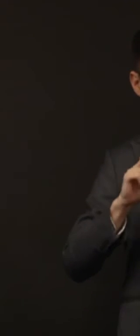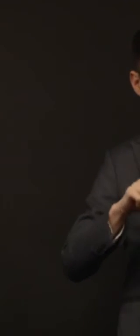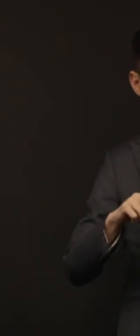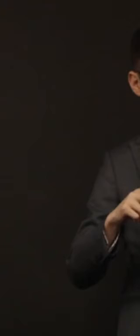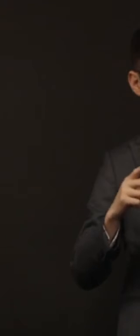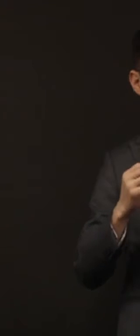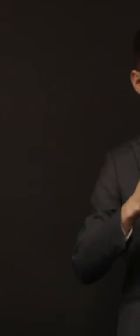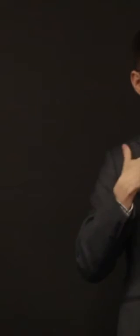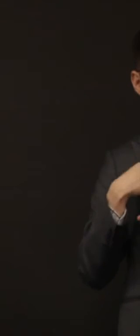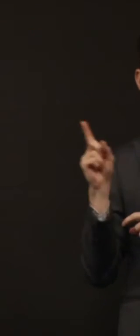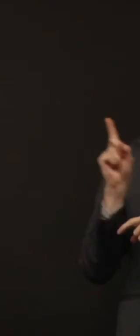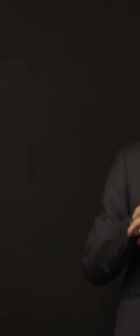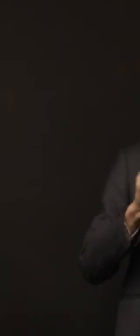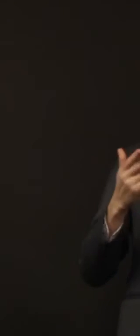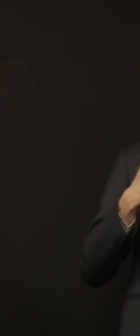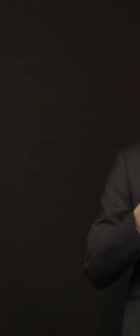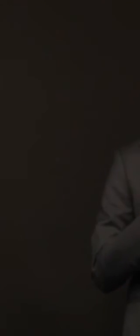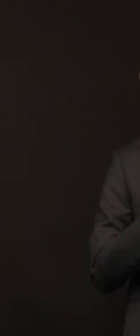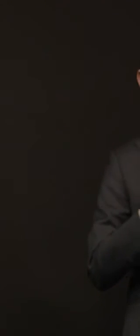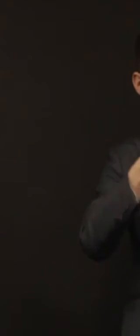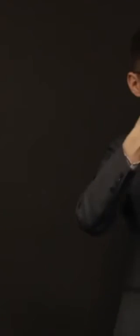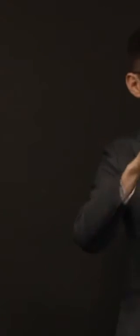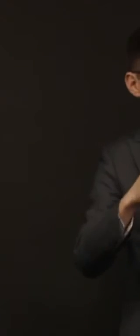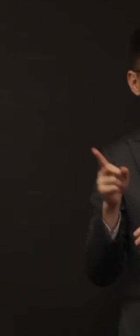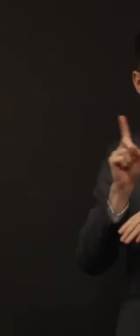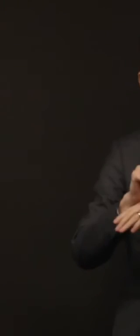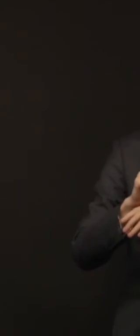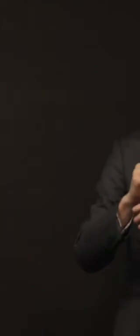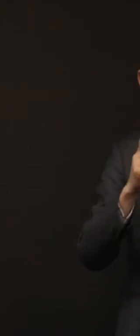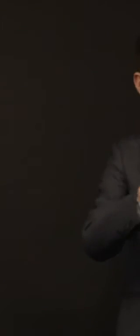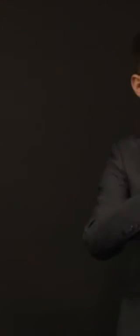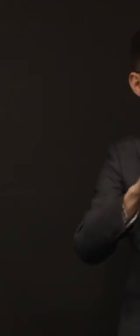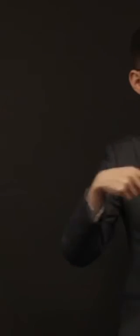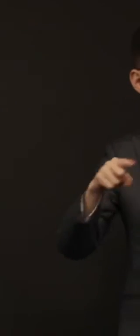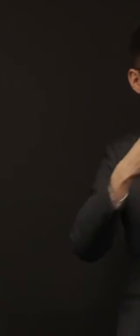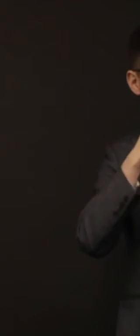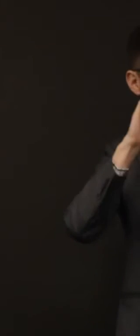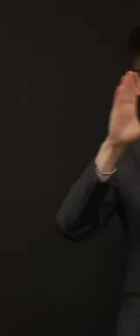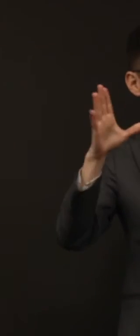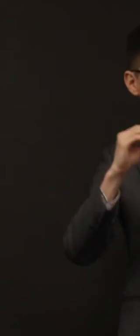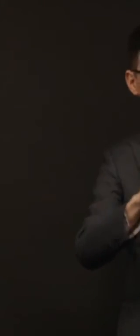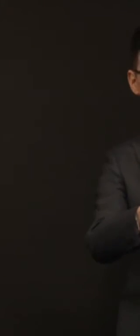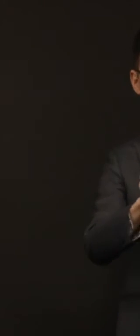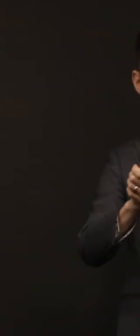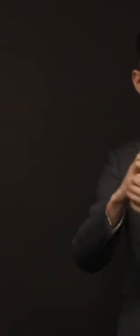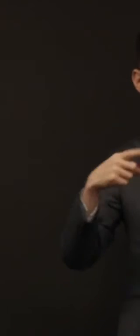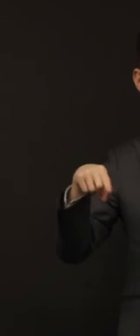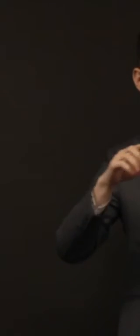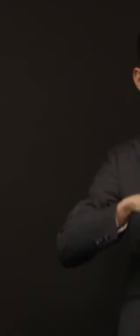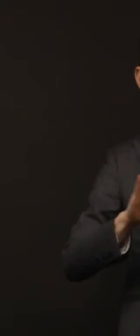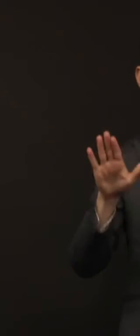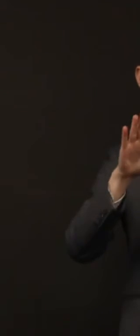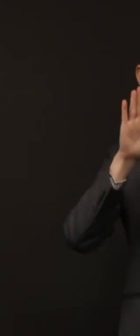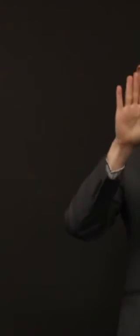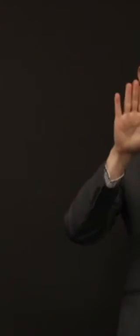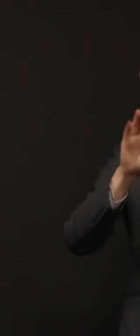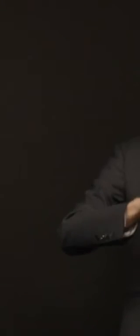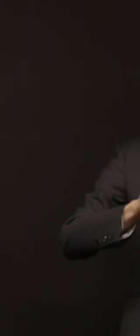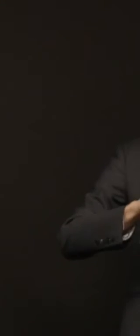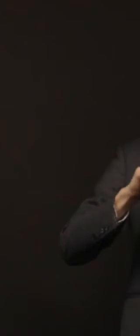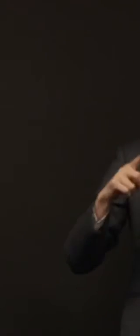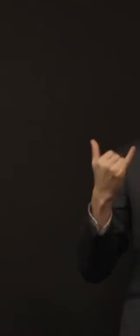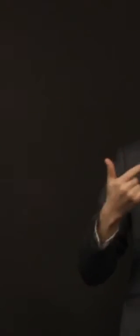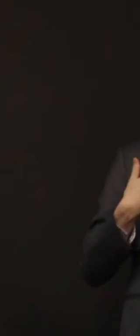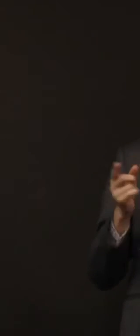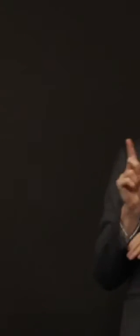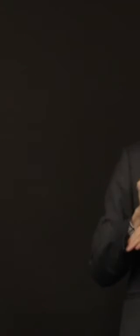me here. I would have loved to have come and said hello to everybody and congratulated you on the incredible work that you're doing. But now that